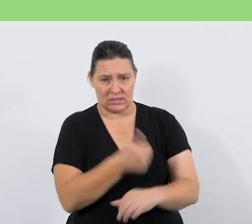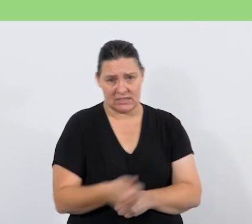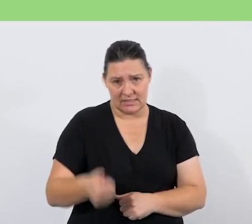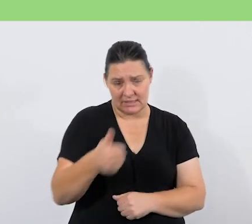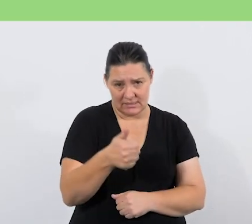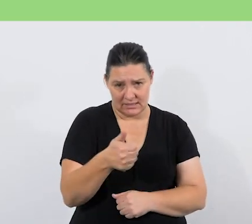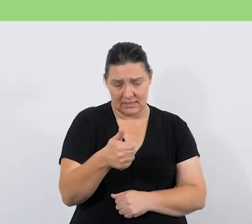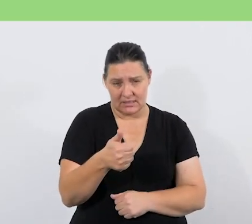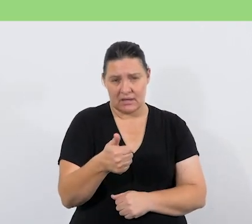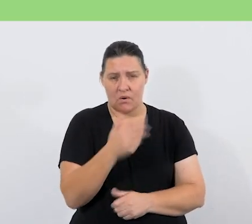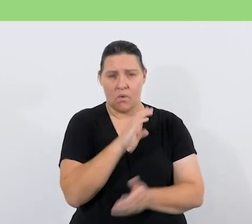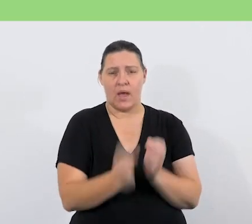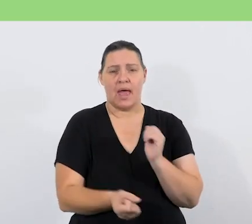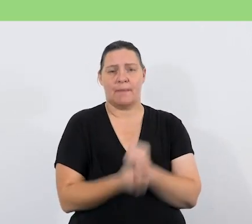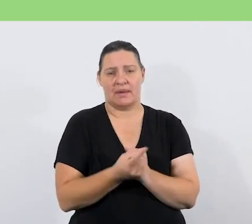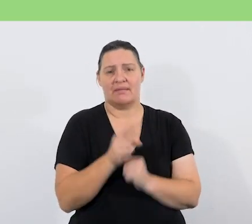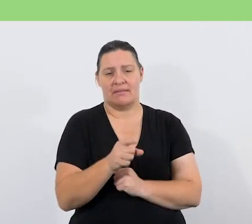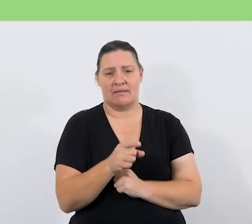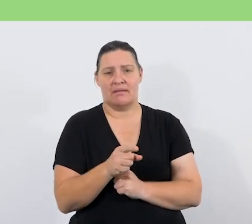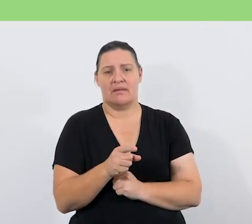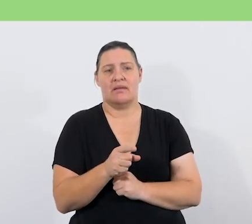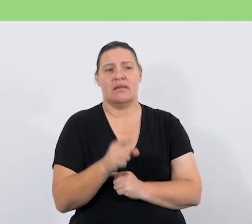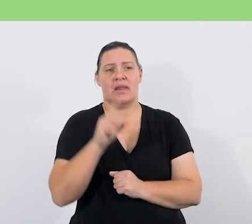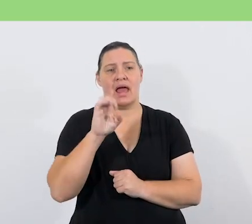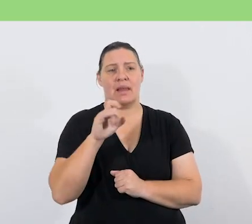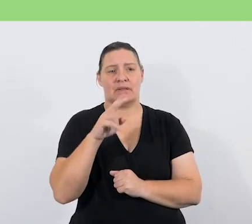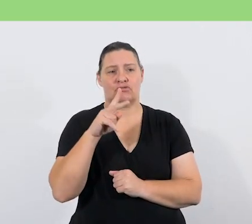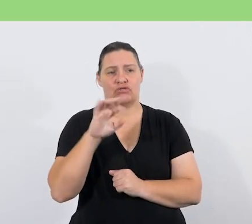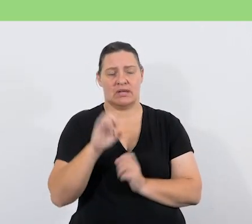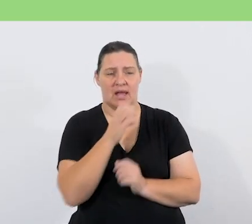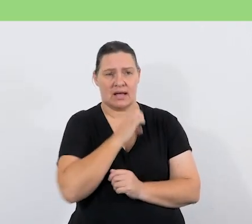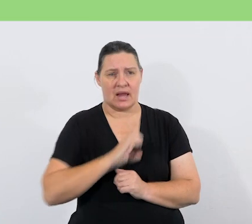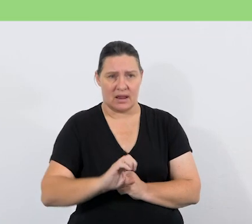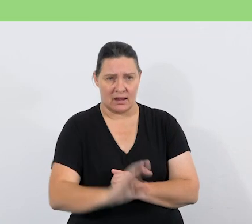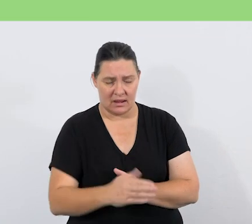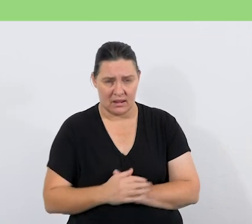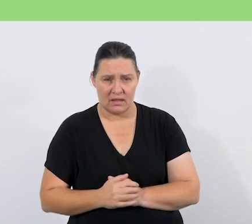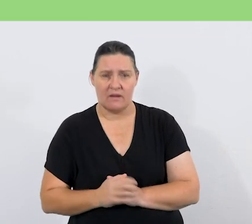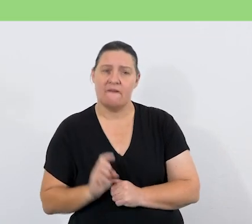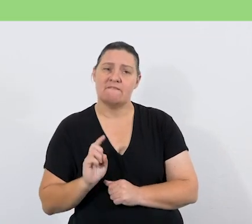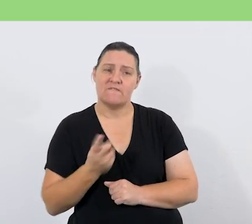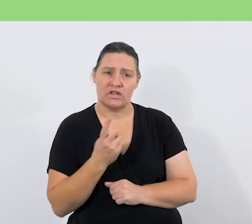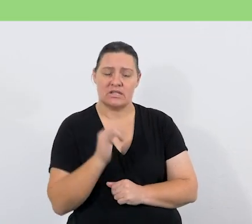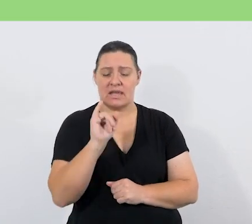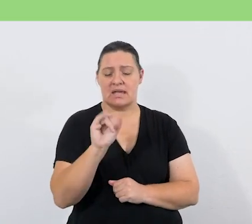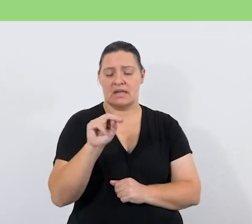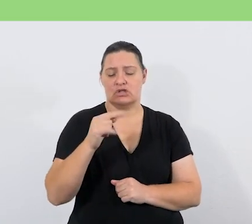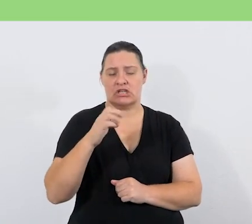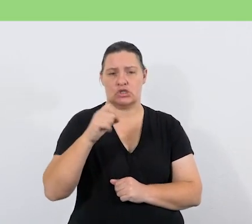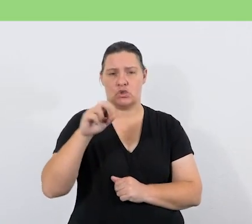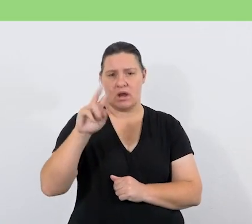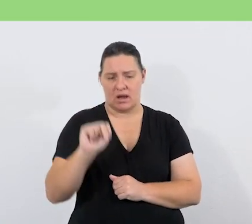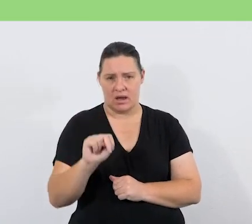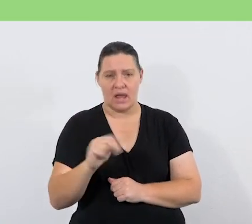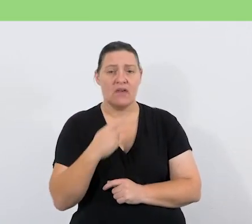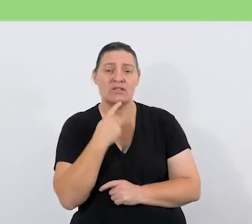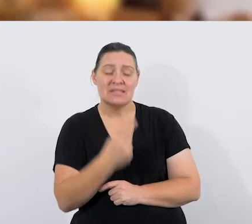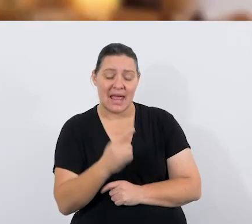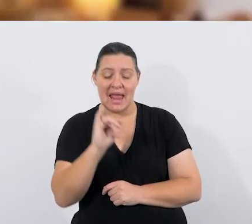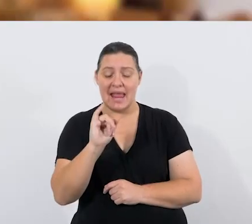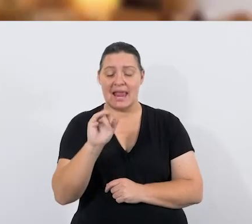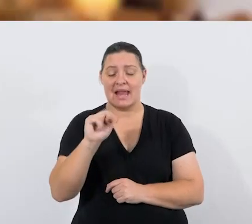system is made up of the alimentary canal, which starts from the mouth up until the anus of the human